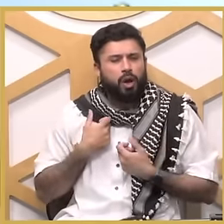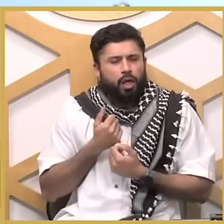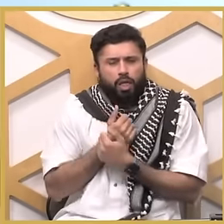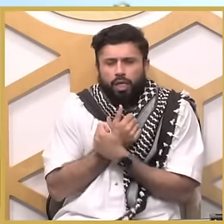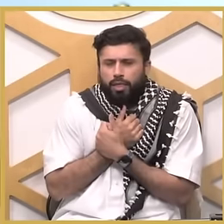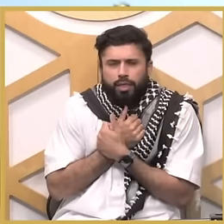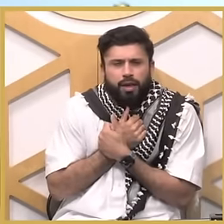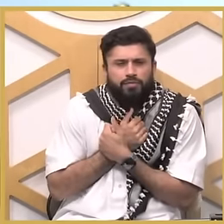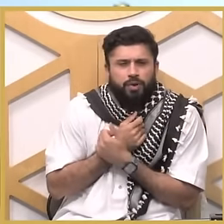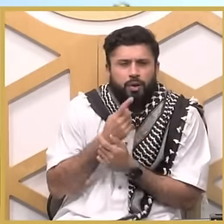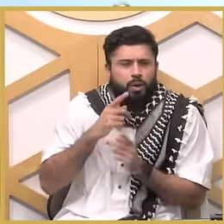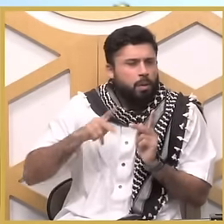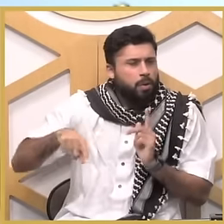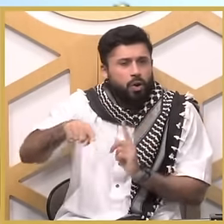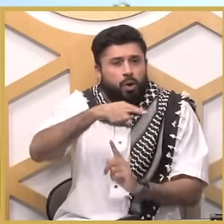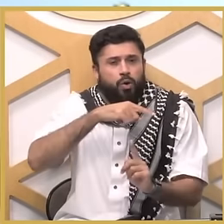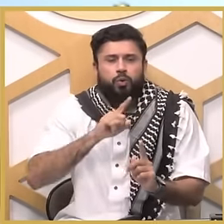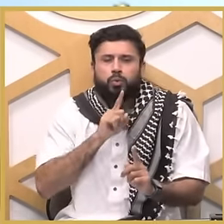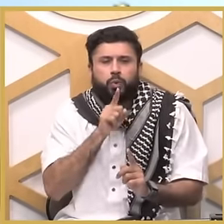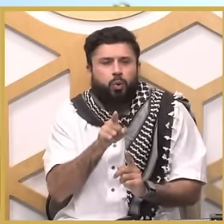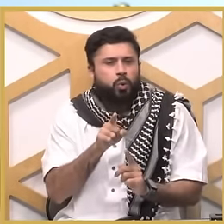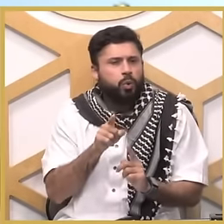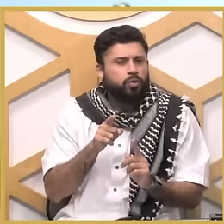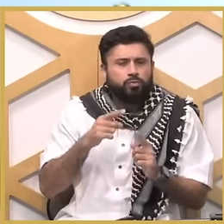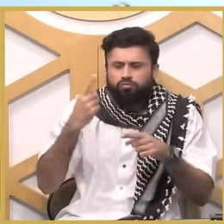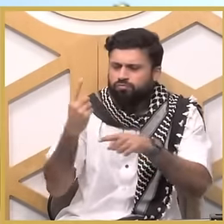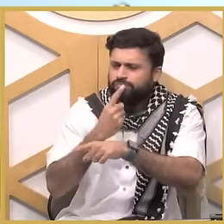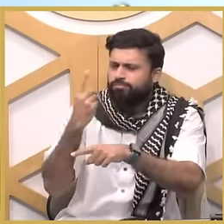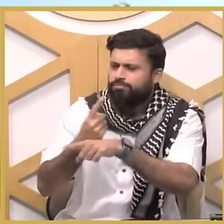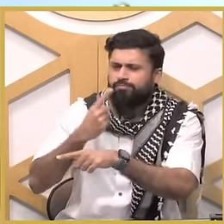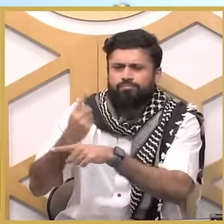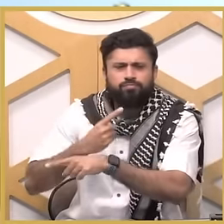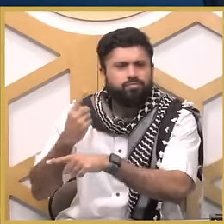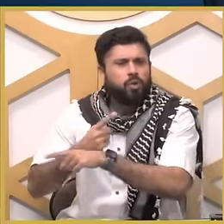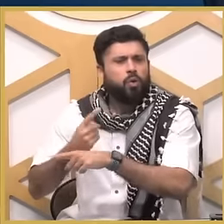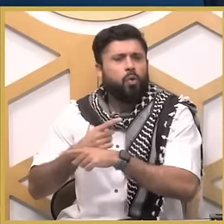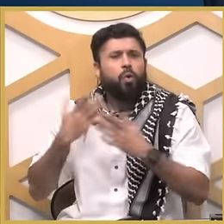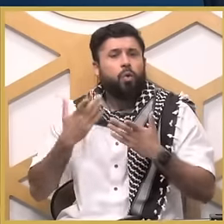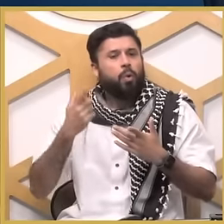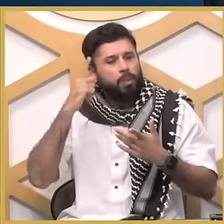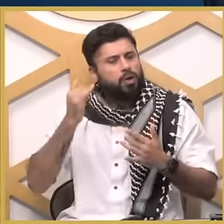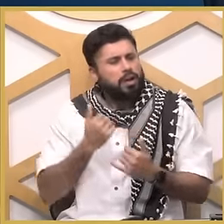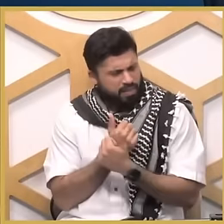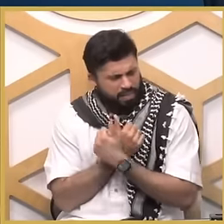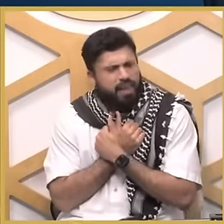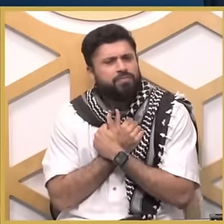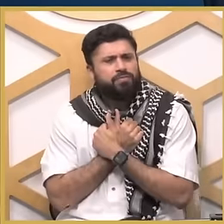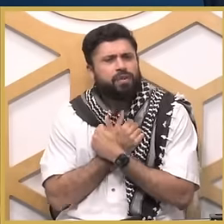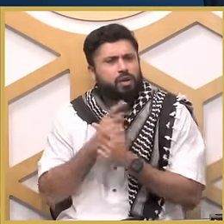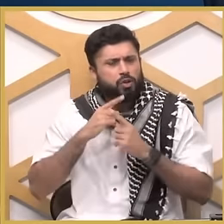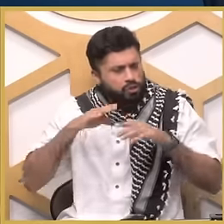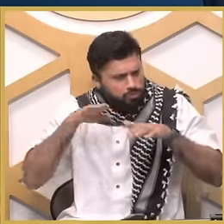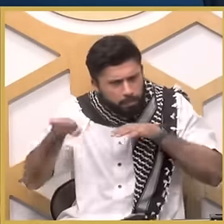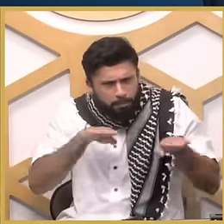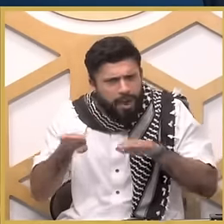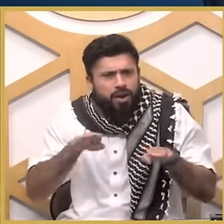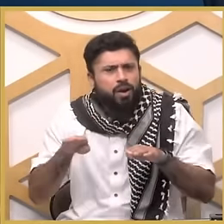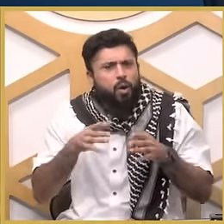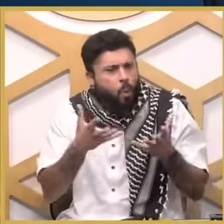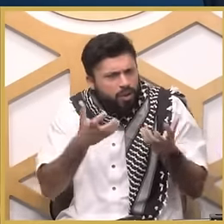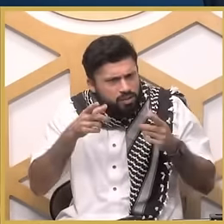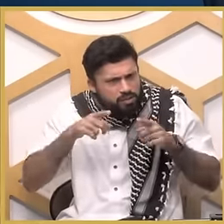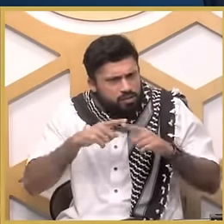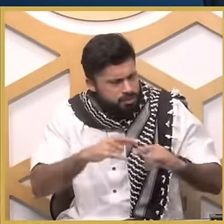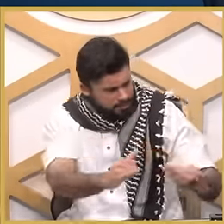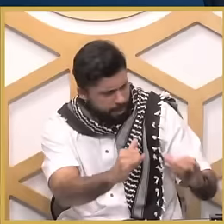to adapt their ways in your life as well. Shaykh, that's a very important question. Someone says, you know, this discussion makes